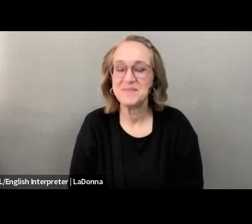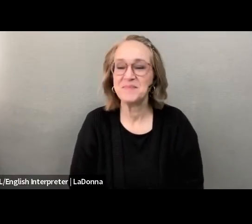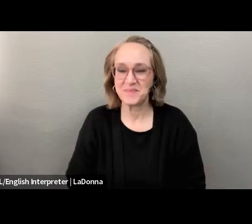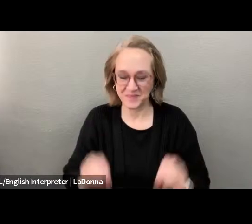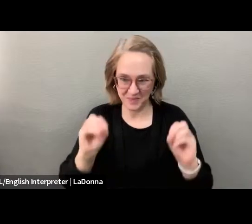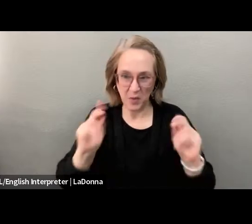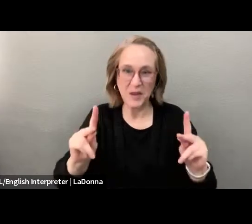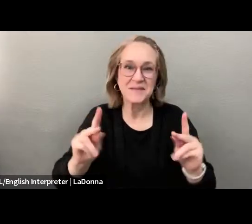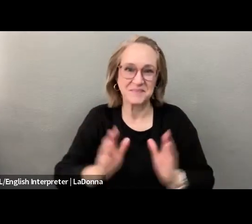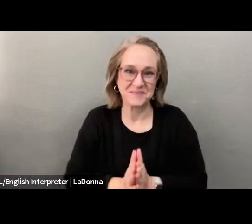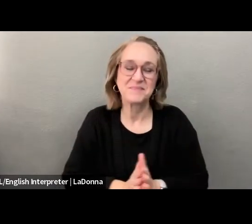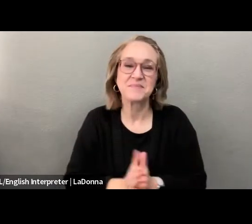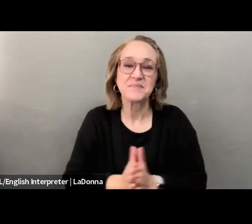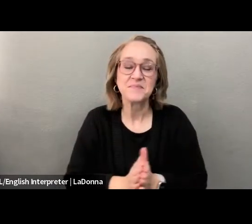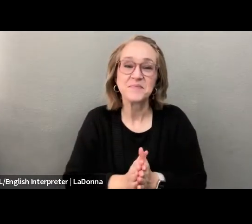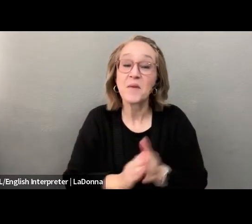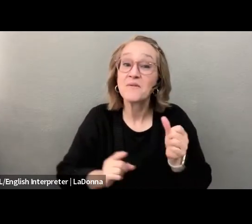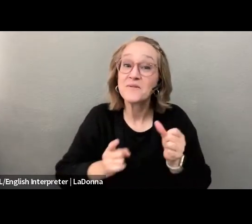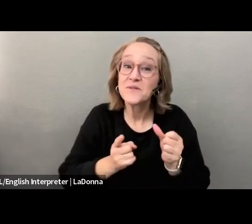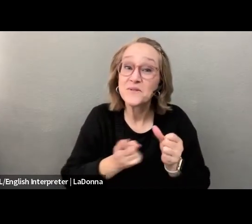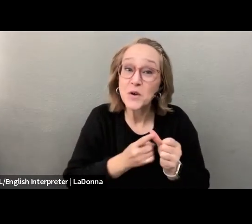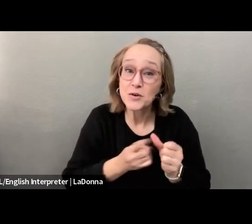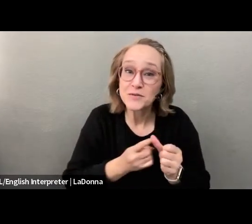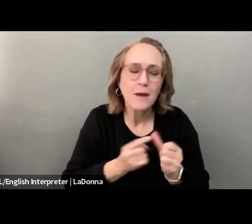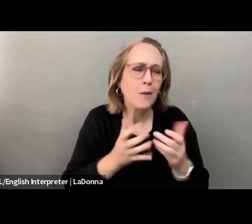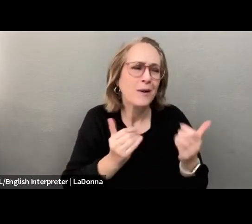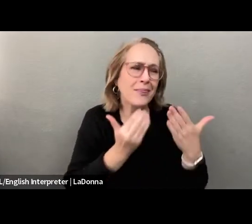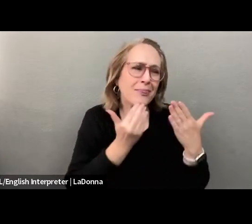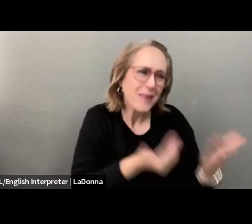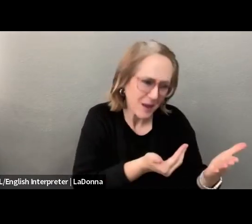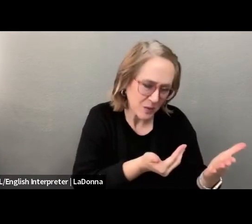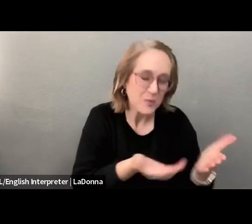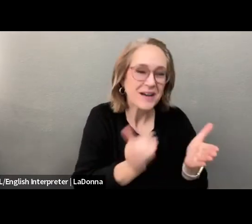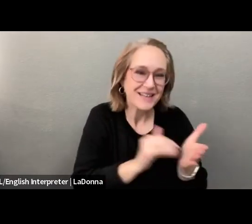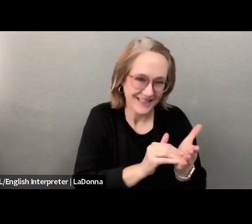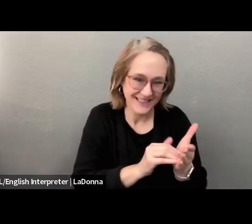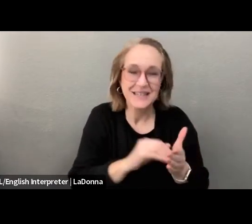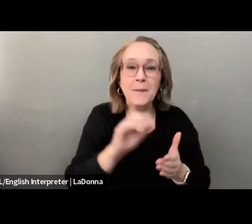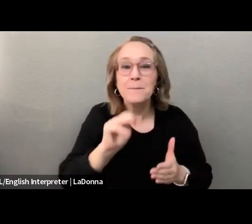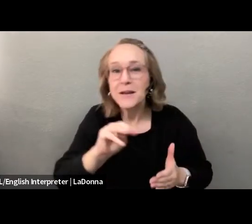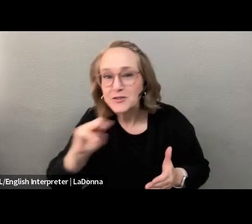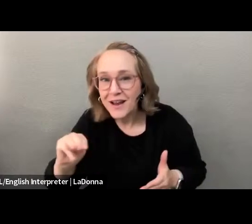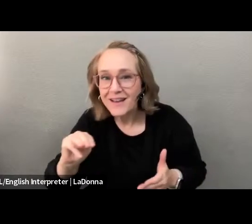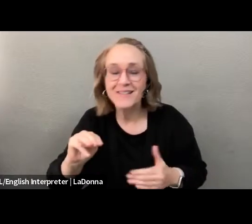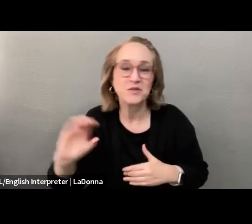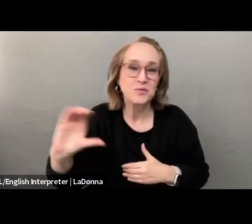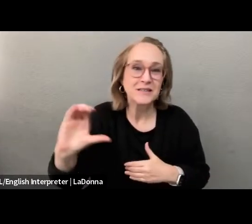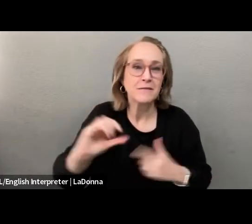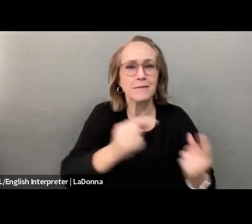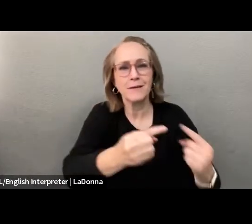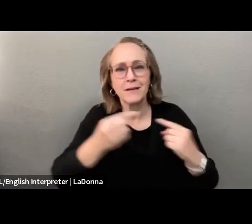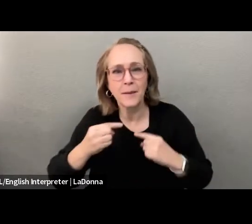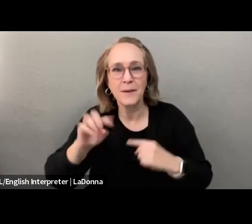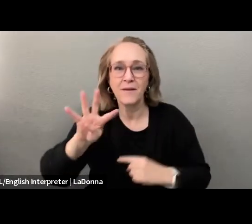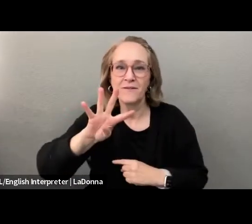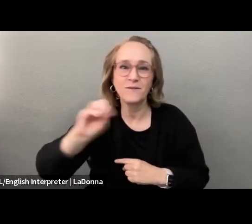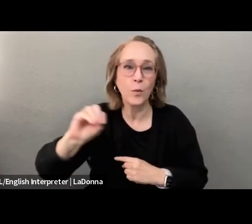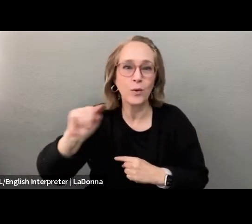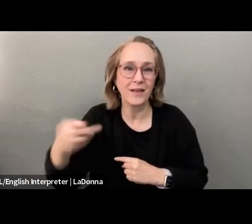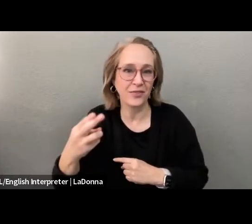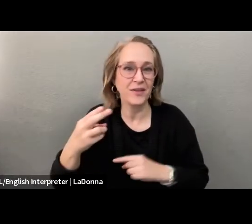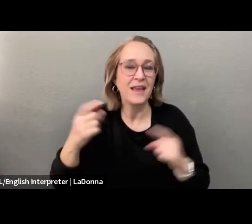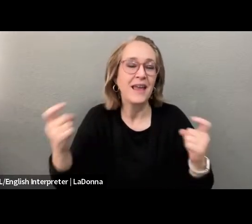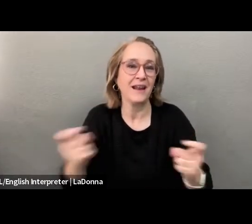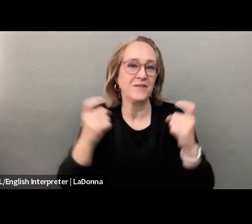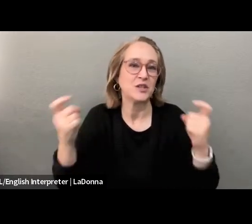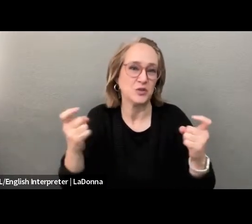Okay. First of all, I just wanted to thank Michelle and Christy again for attending the 40th anniversary celebration in